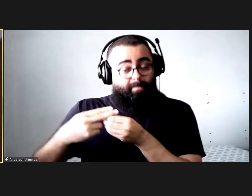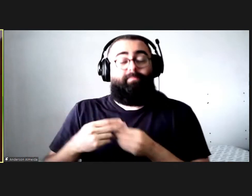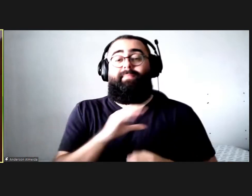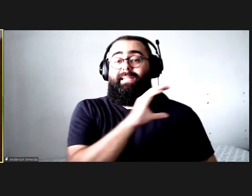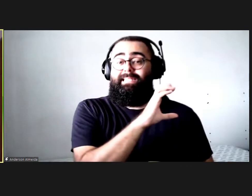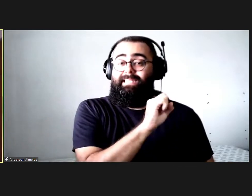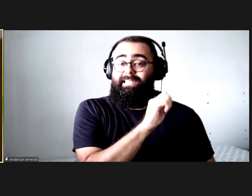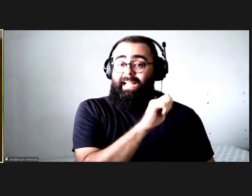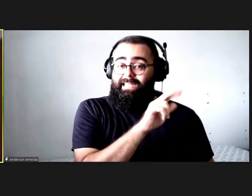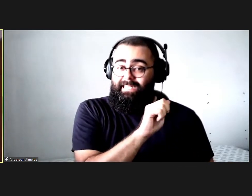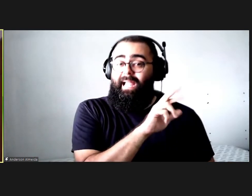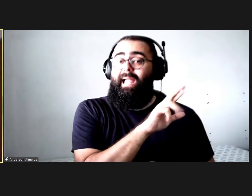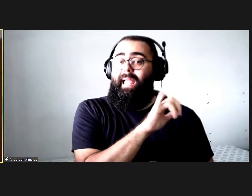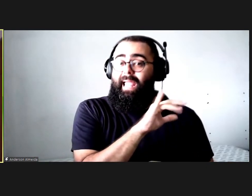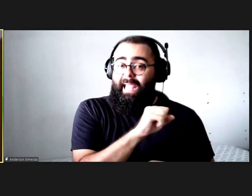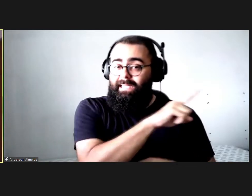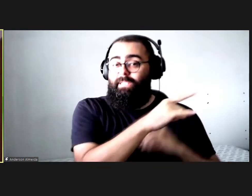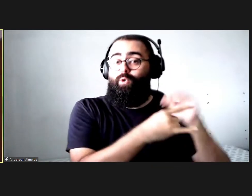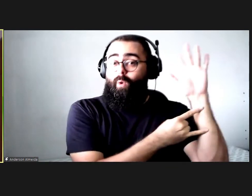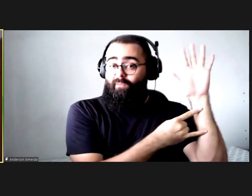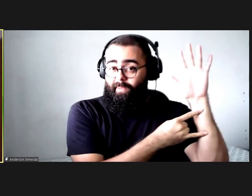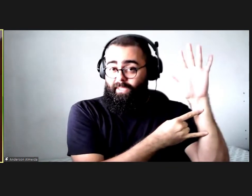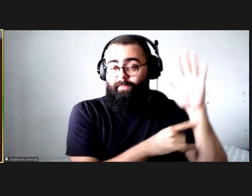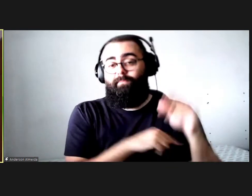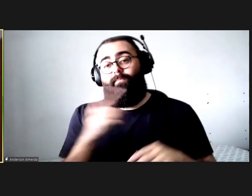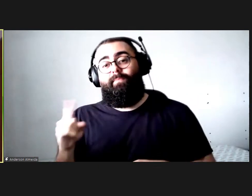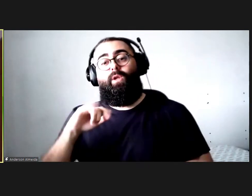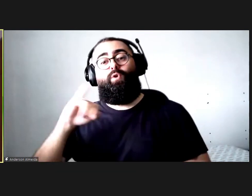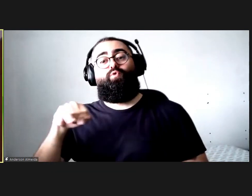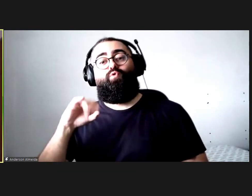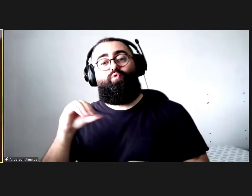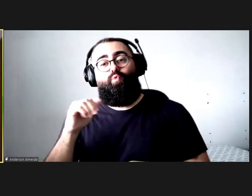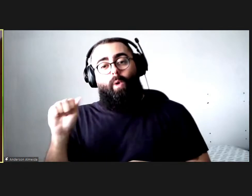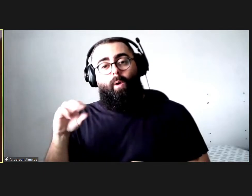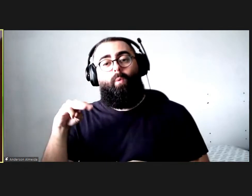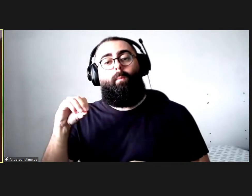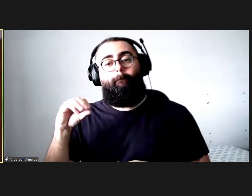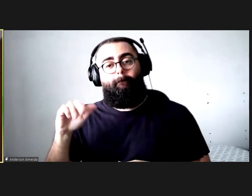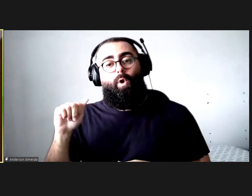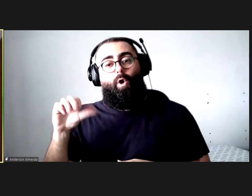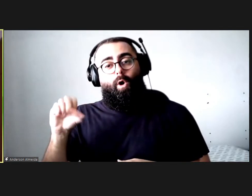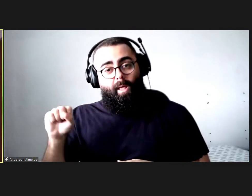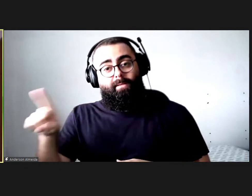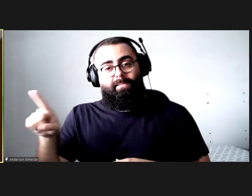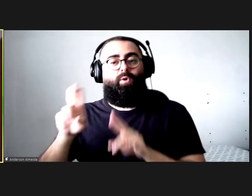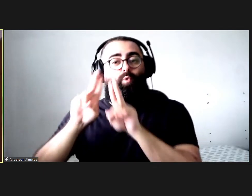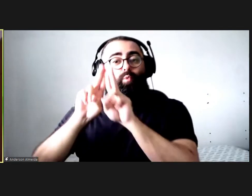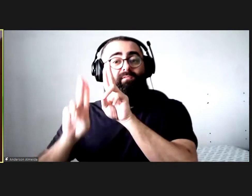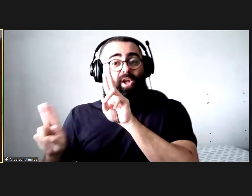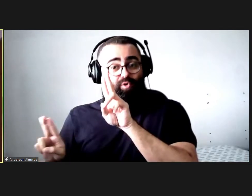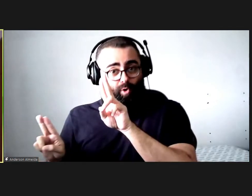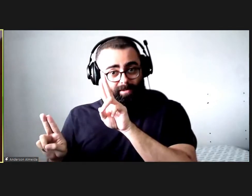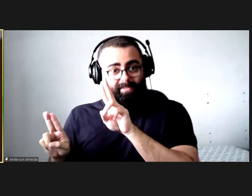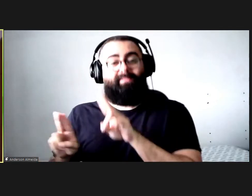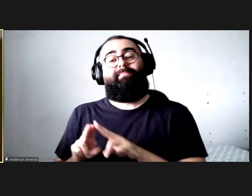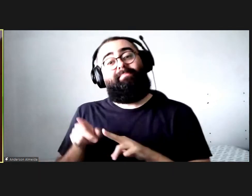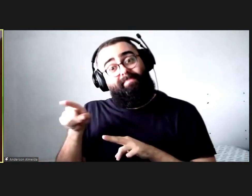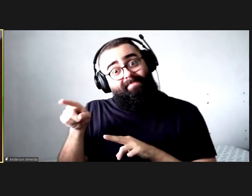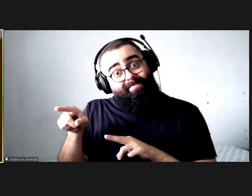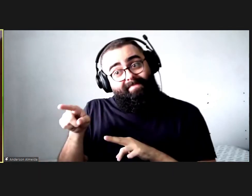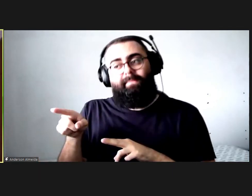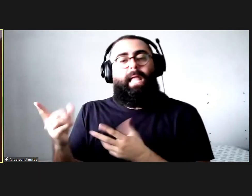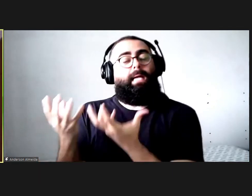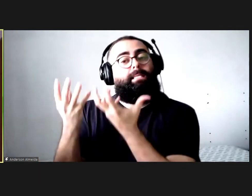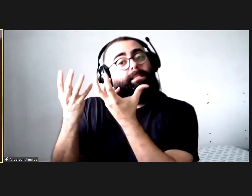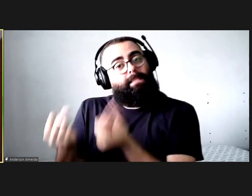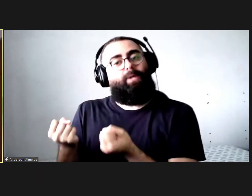Federal University of Minas Gerais, and Professor João Moraes from the Federal University of Rio de Janeiro, who, by the way, kindly accepted